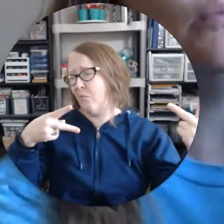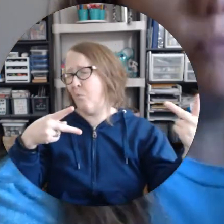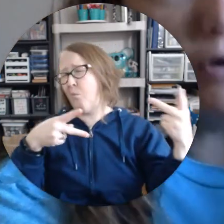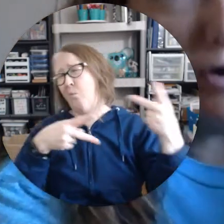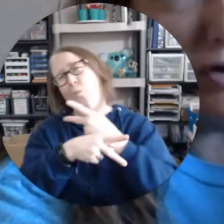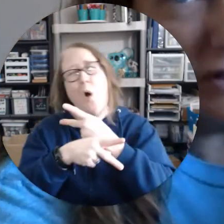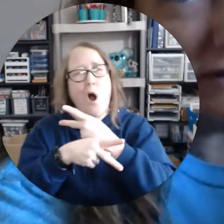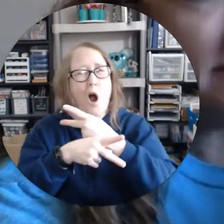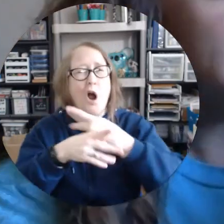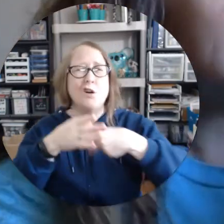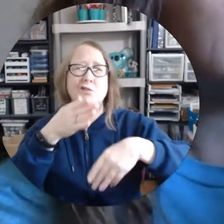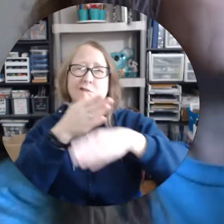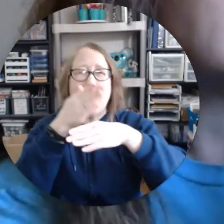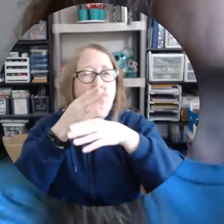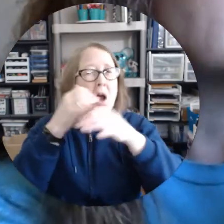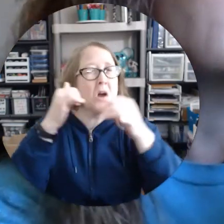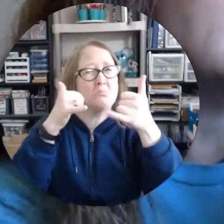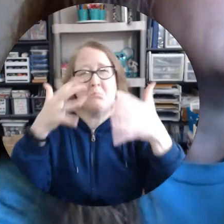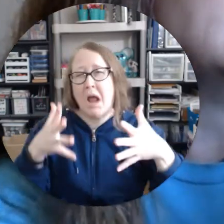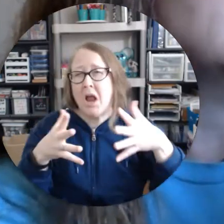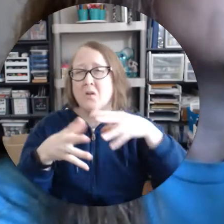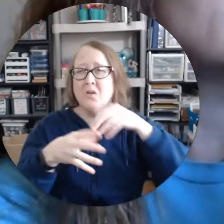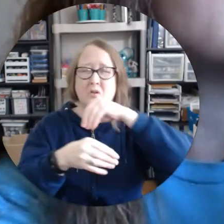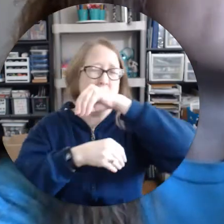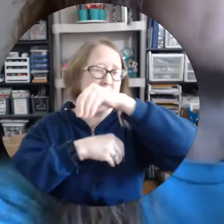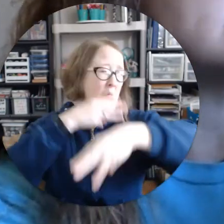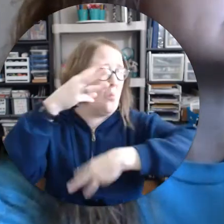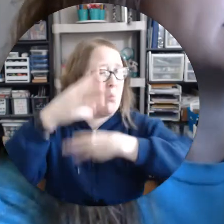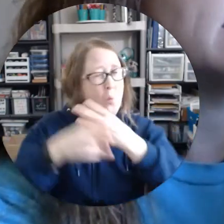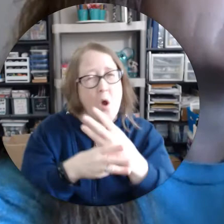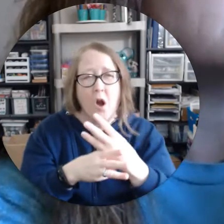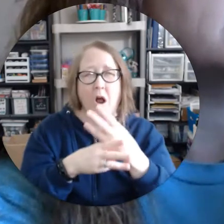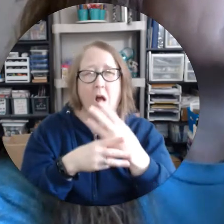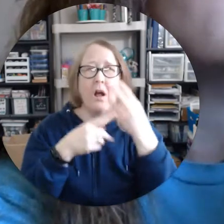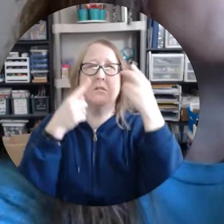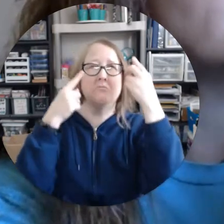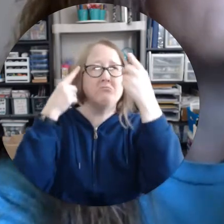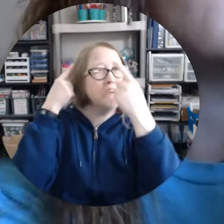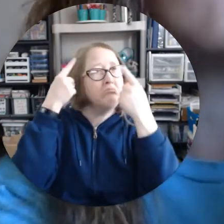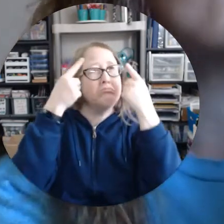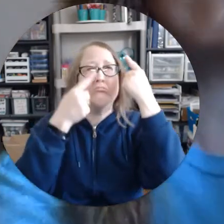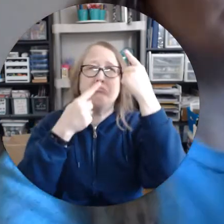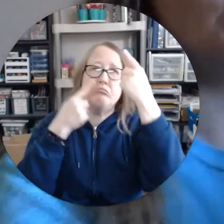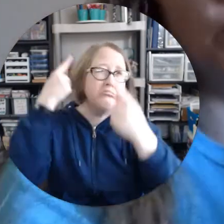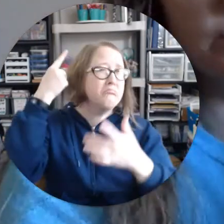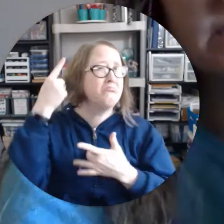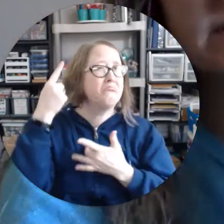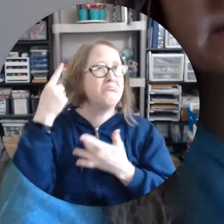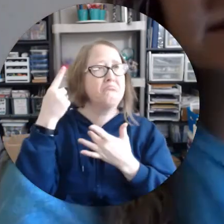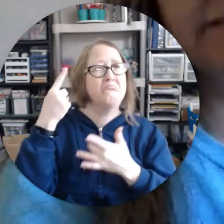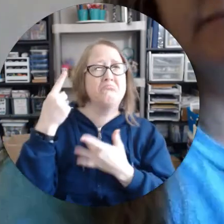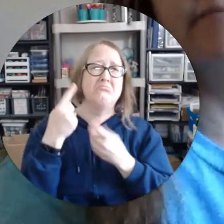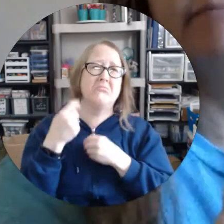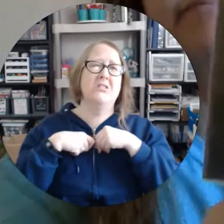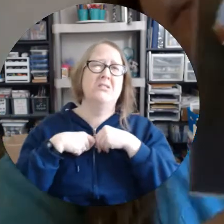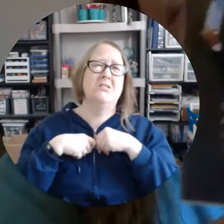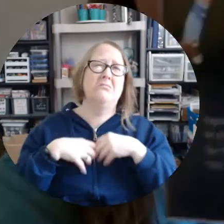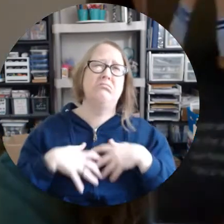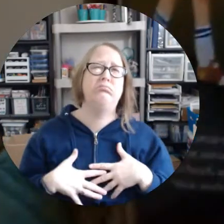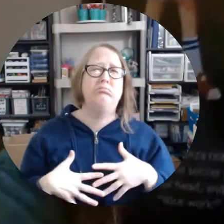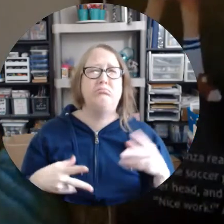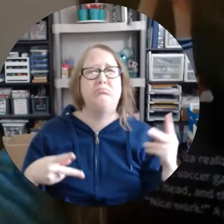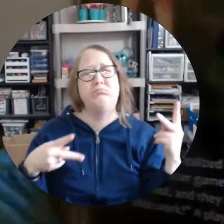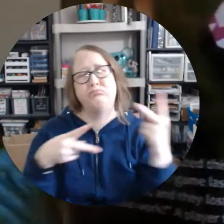the world. Thinking those thoughts had made her feel worse.